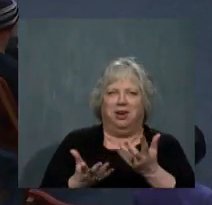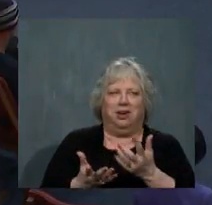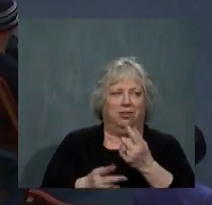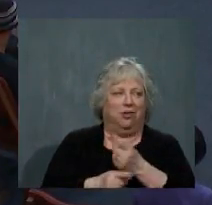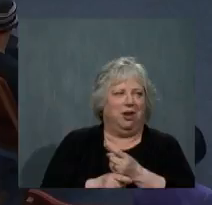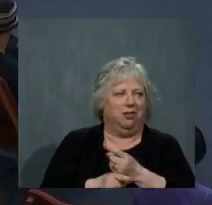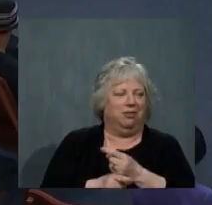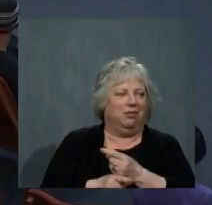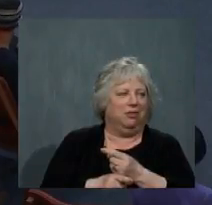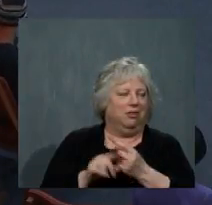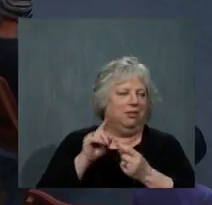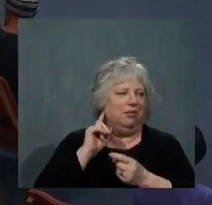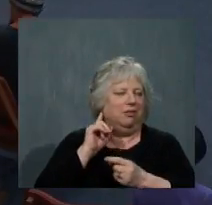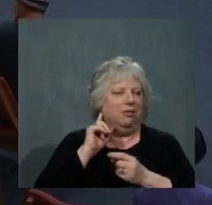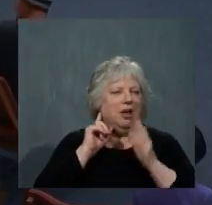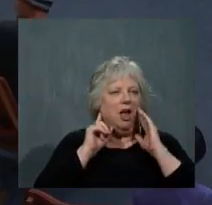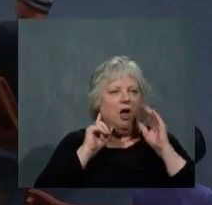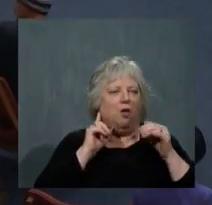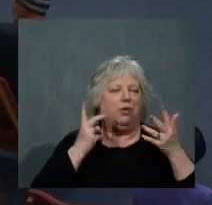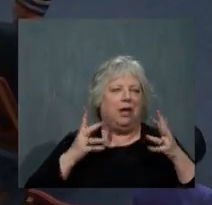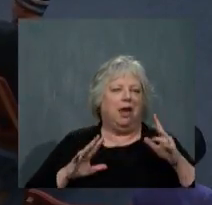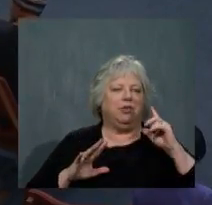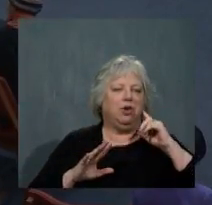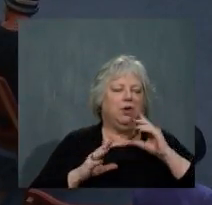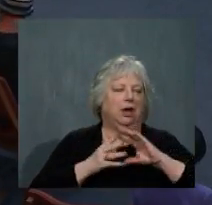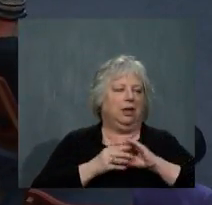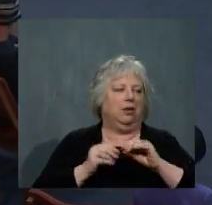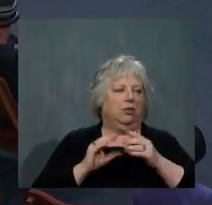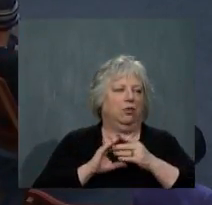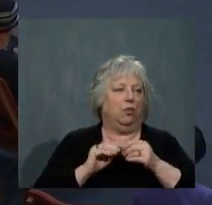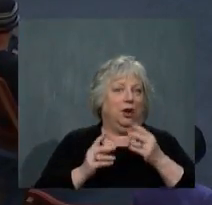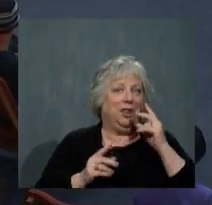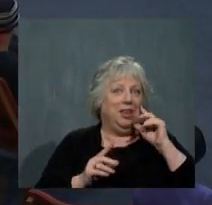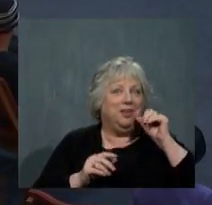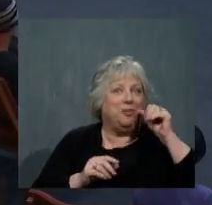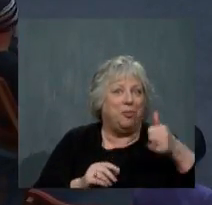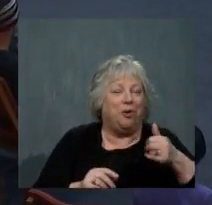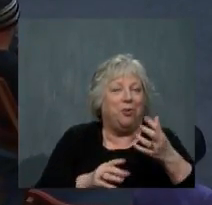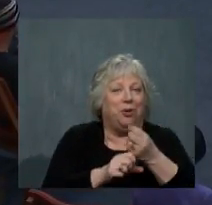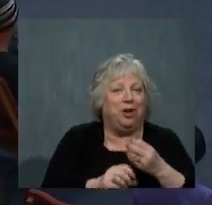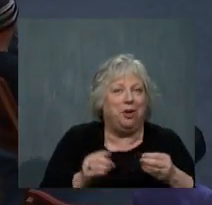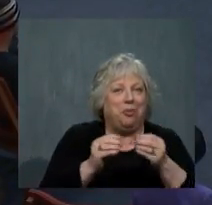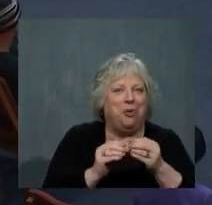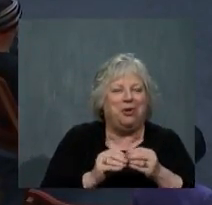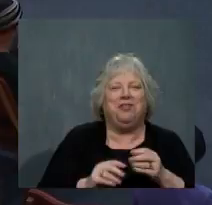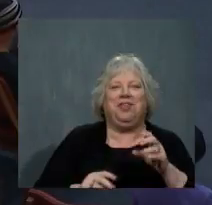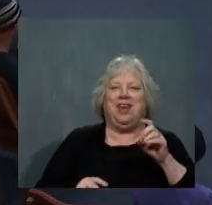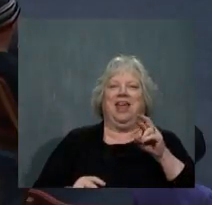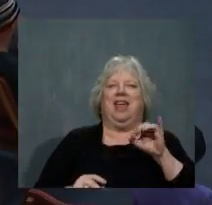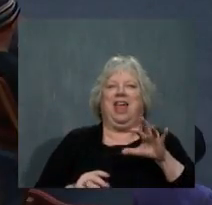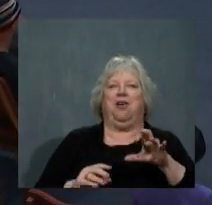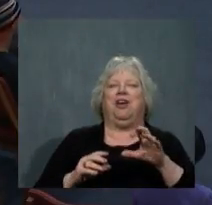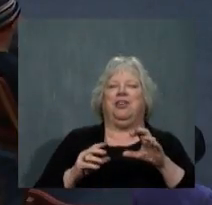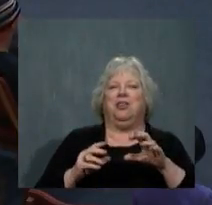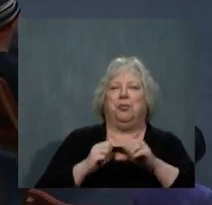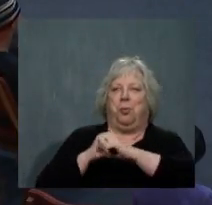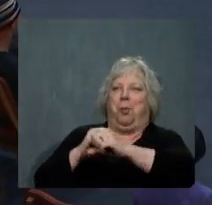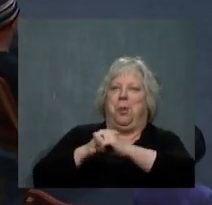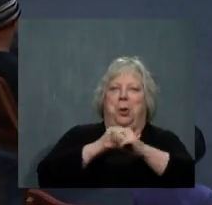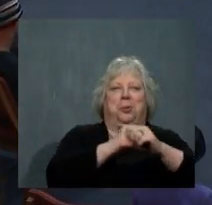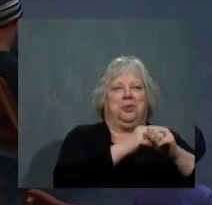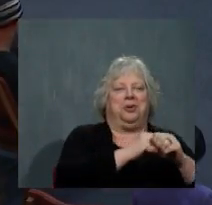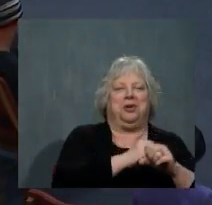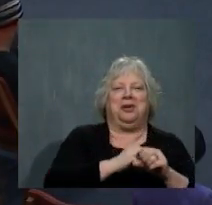Hopefully after Eric's story runs tomorrow, we'll have more. See, Eric's helping promoting the cause. We appreciate